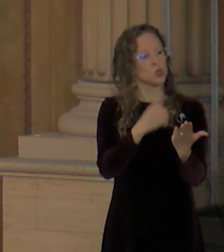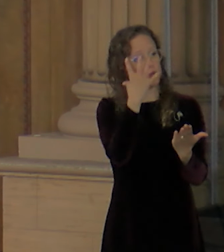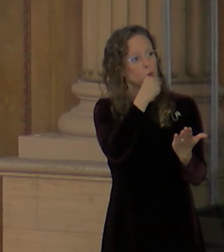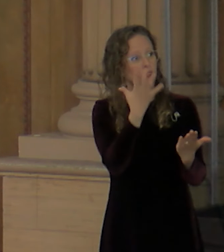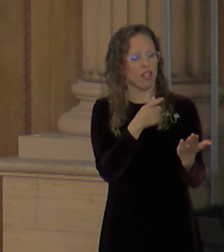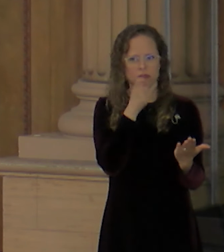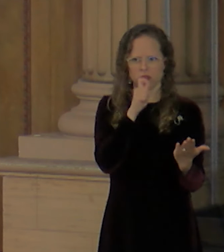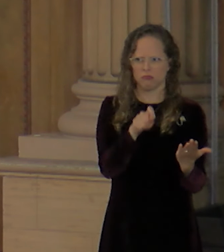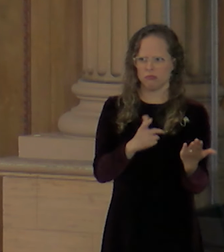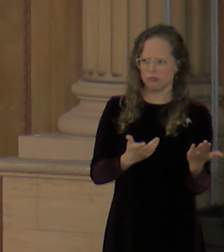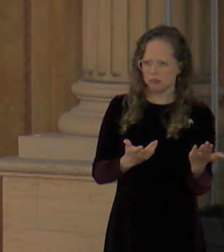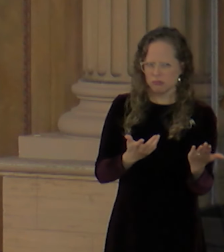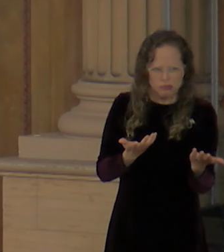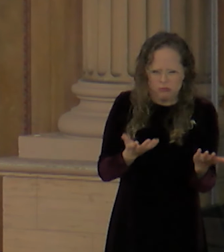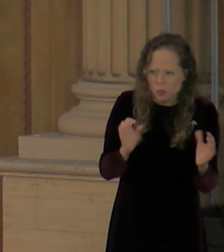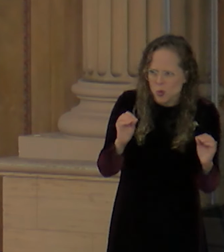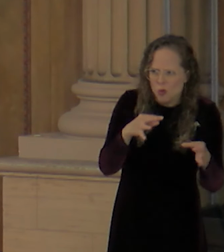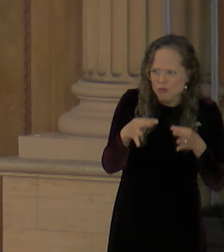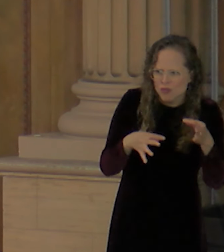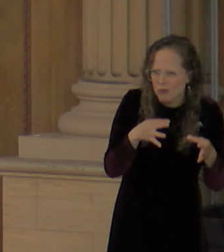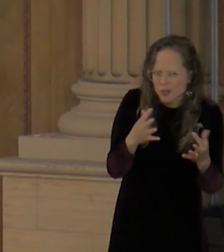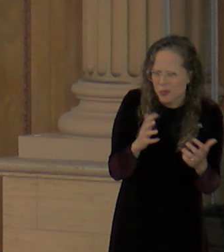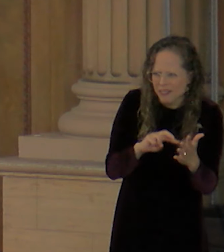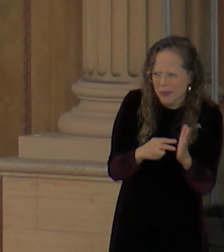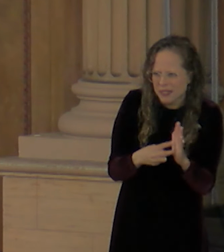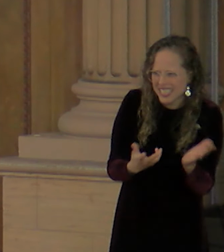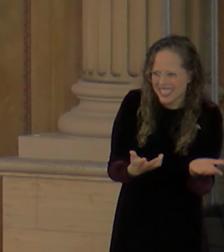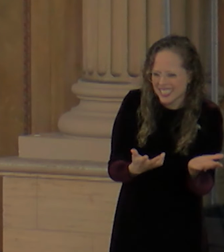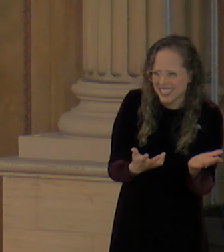description of the sea dragon that symbolized evil.